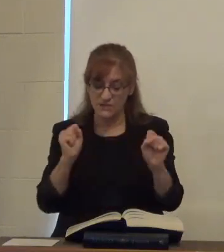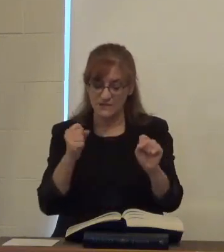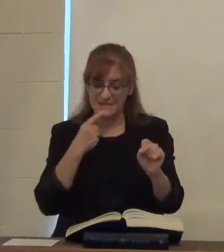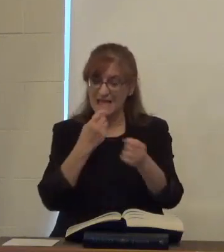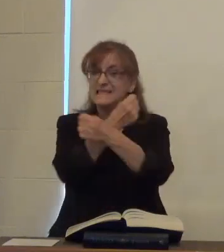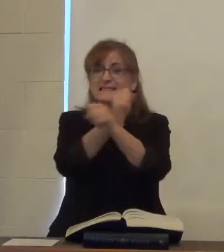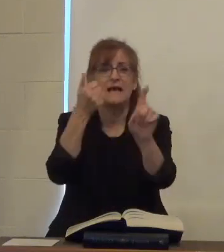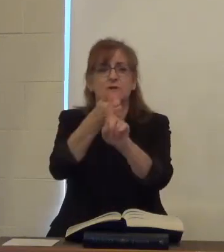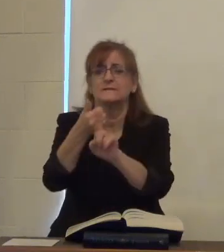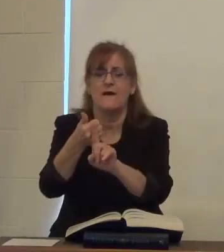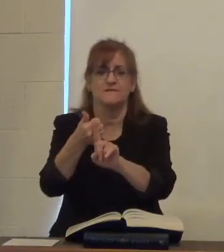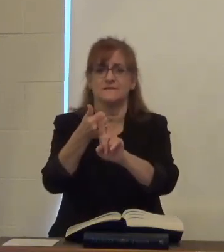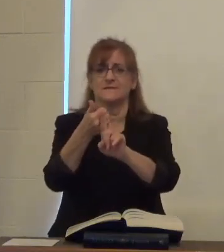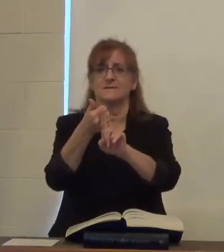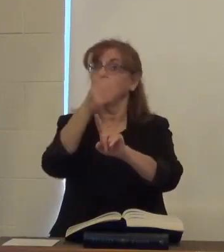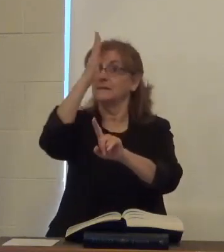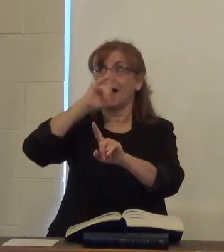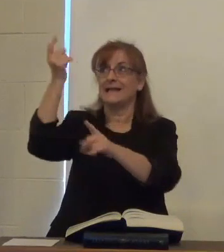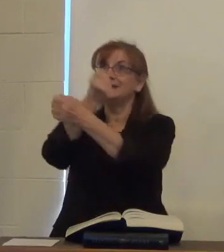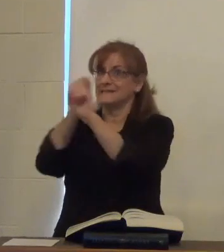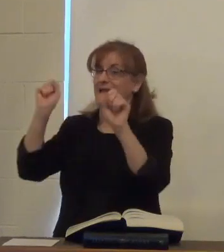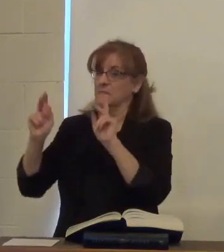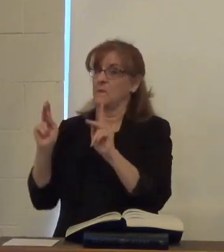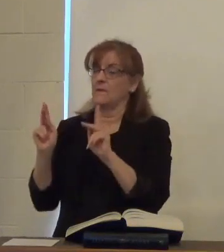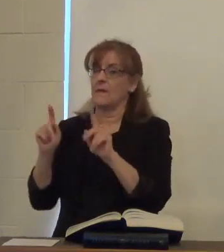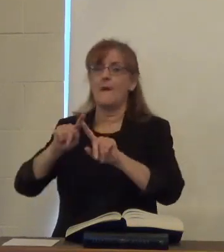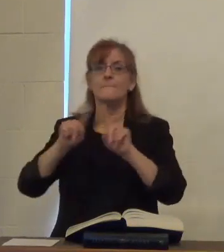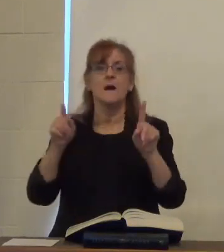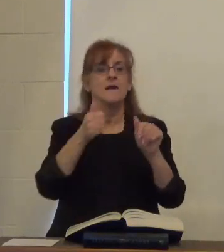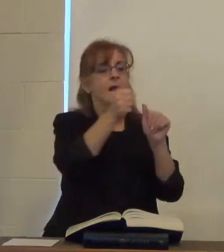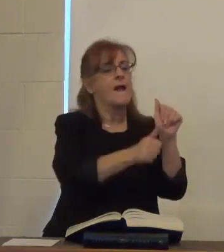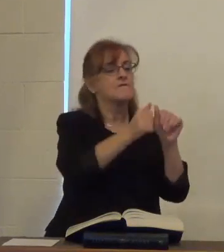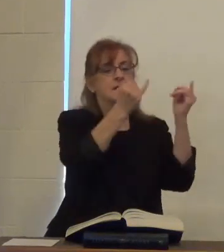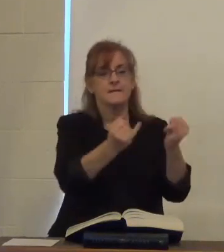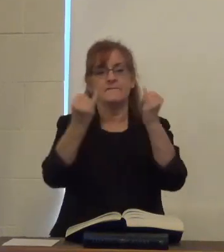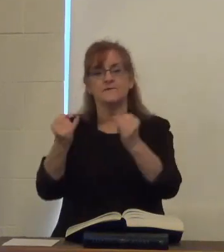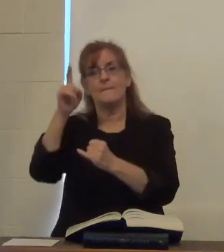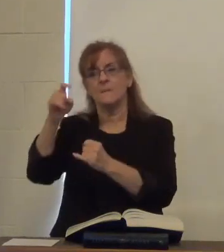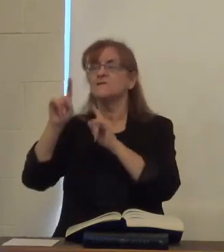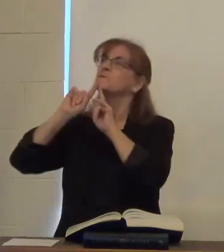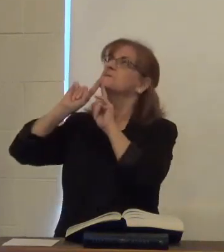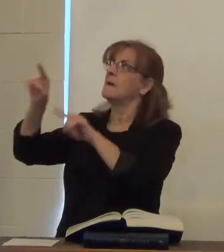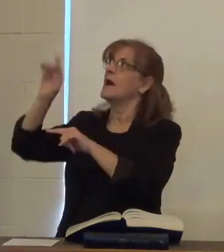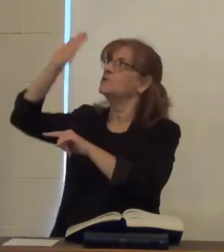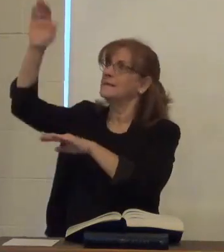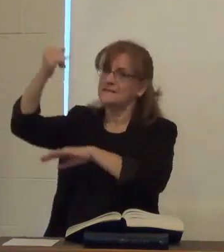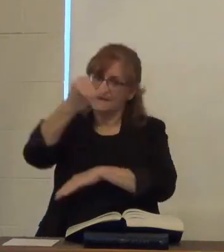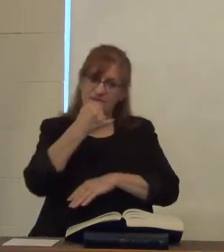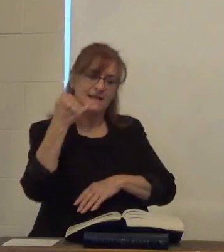yourselves. God does the saving. But every individual has to respond to his